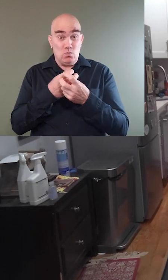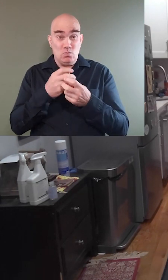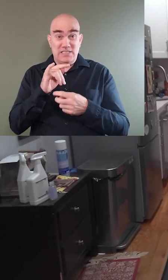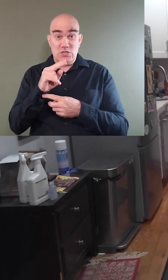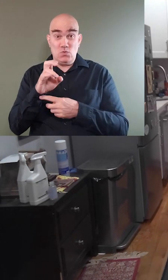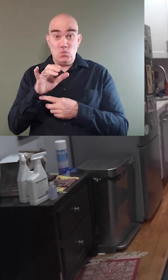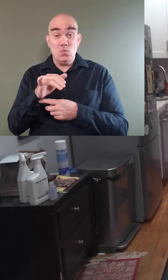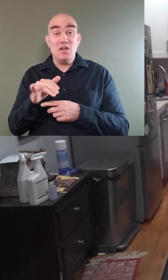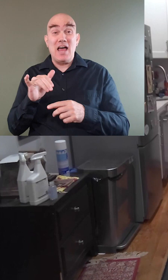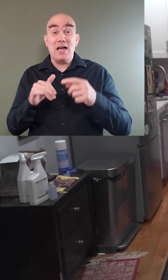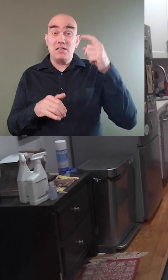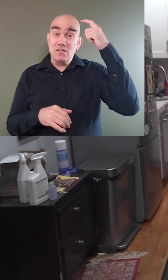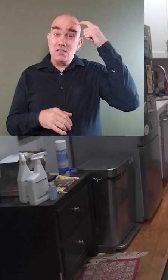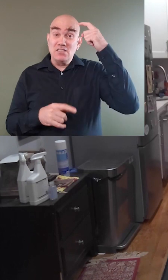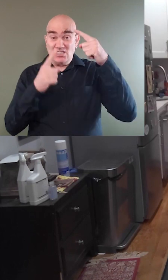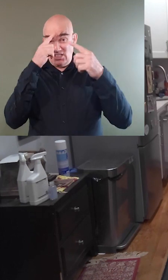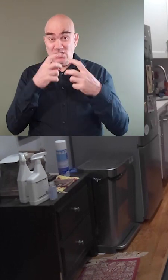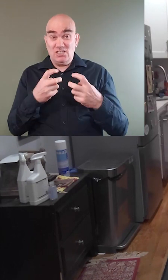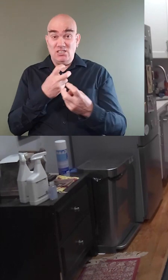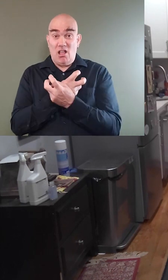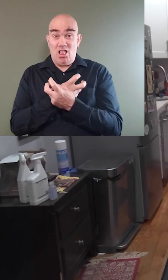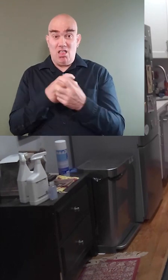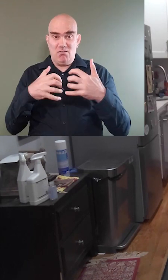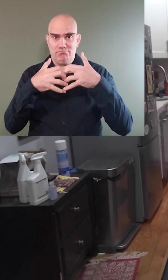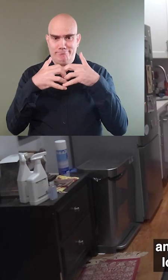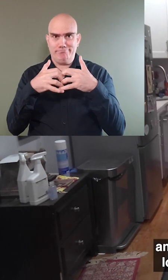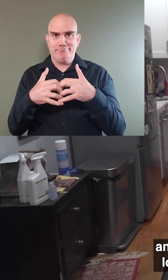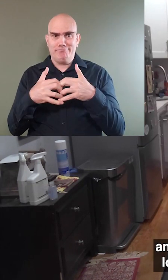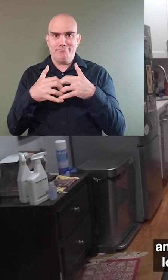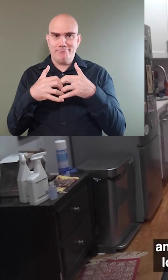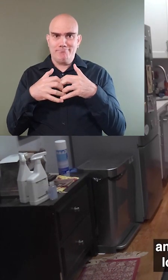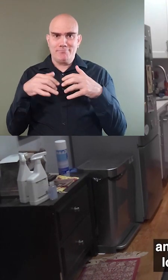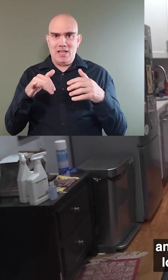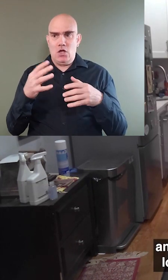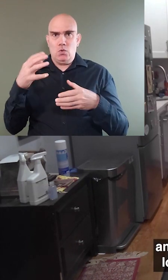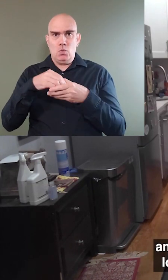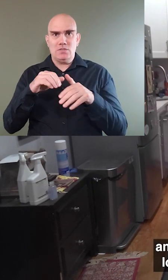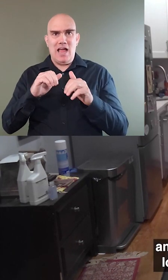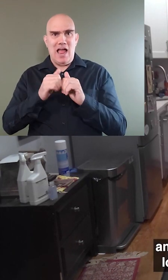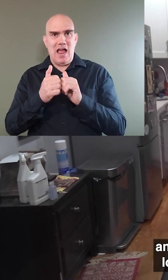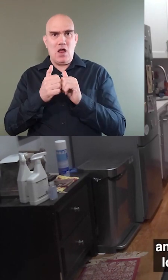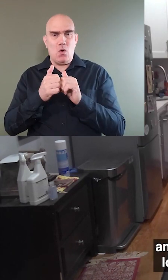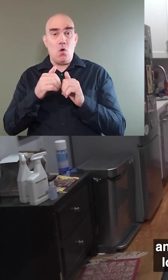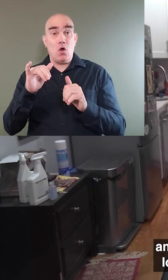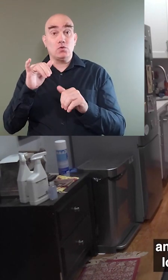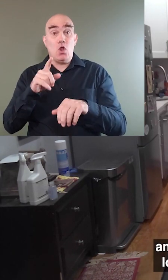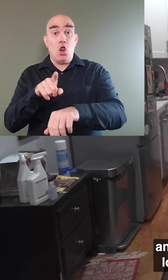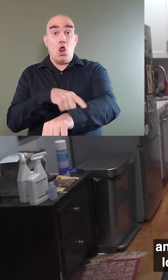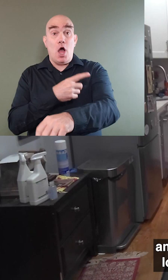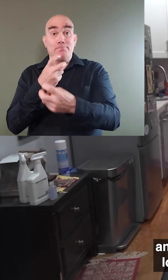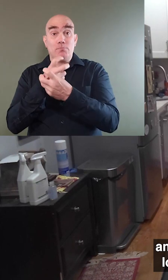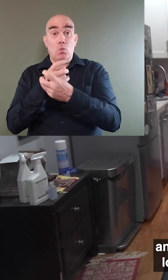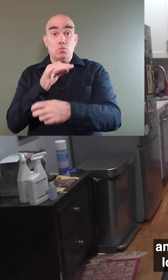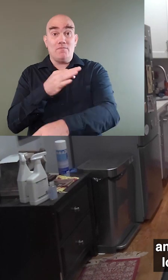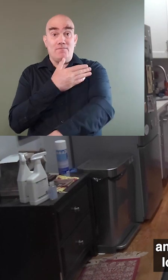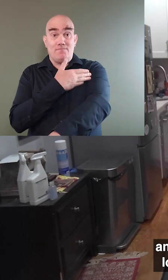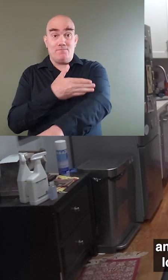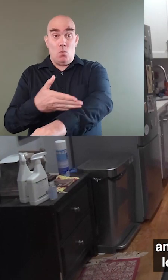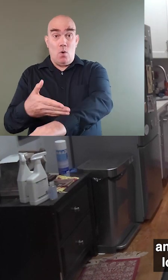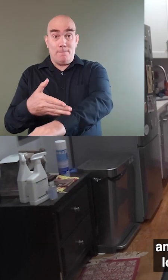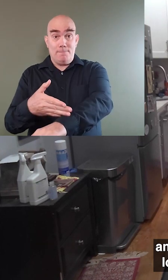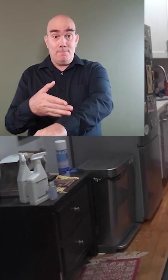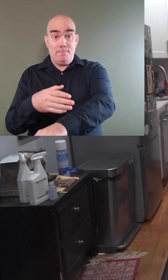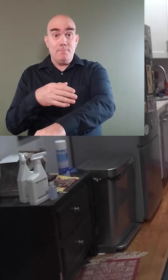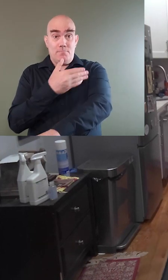that includes the plates of the skull, and it also includes how the long bones